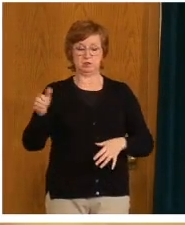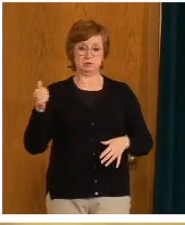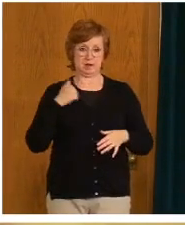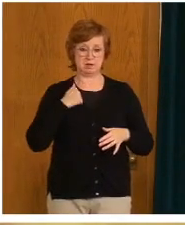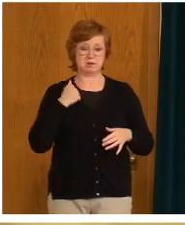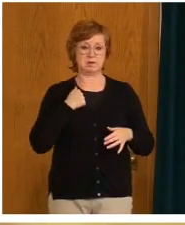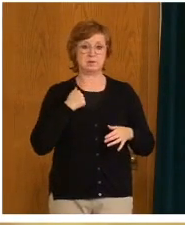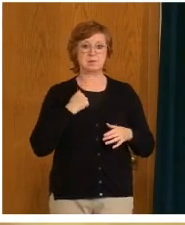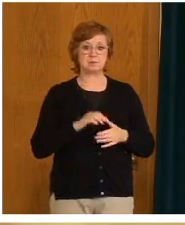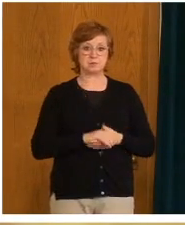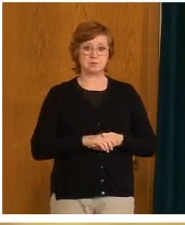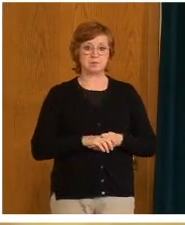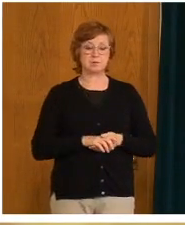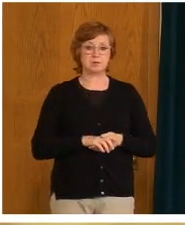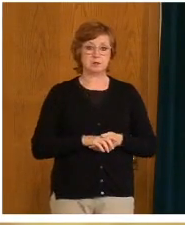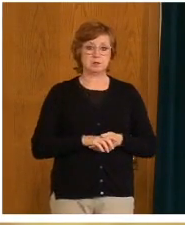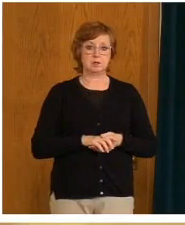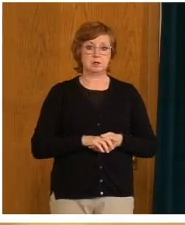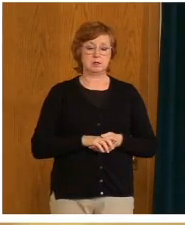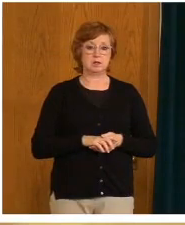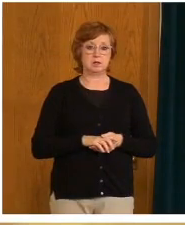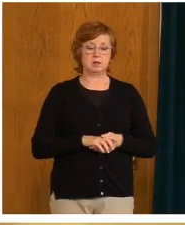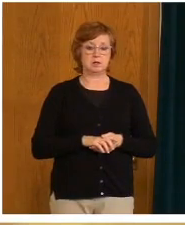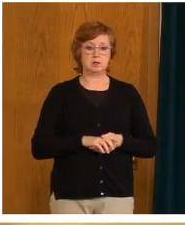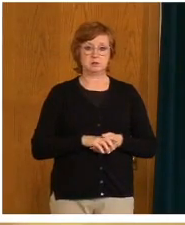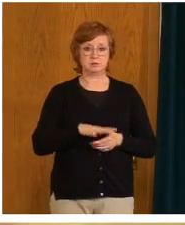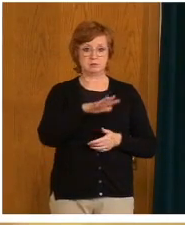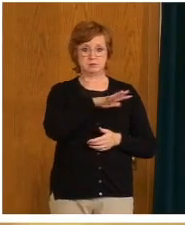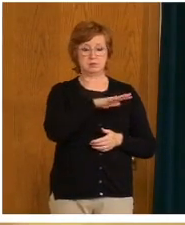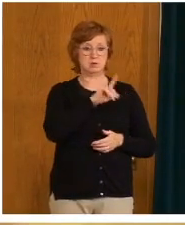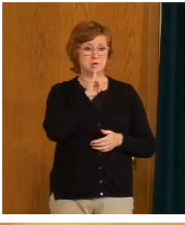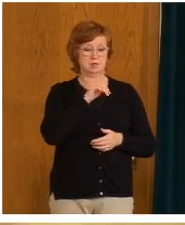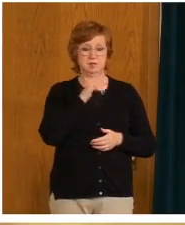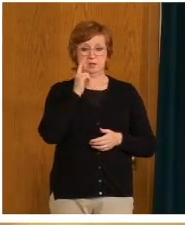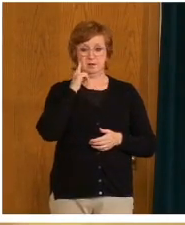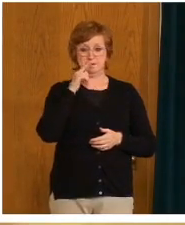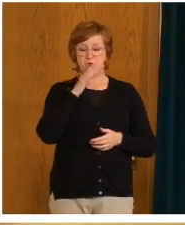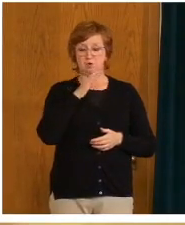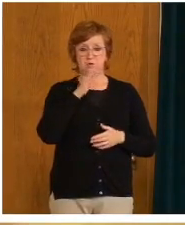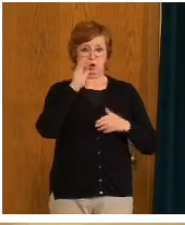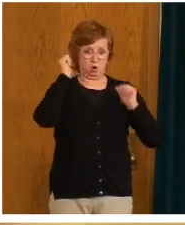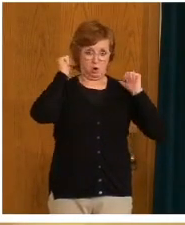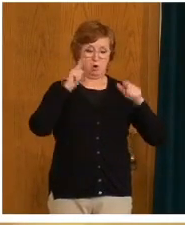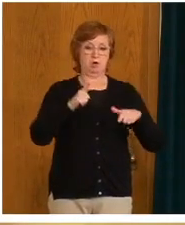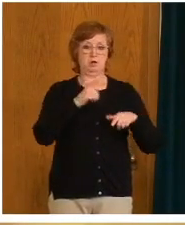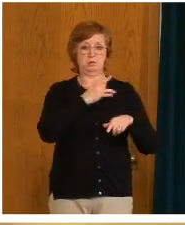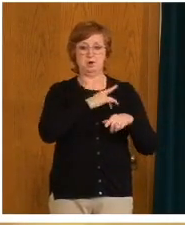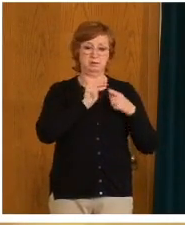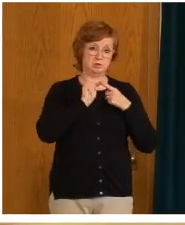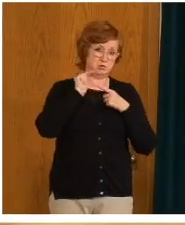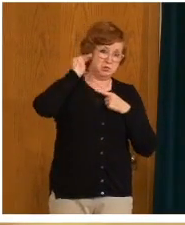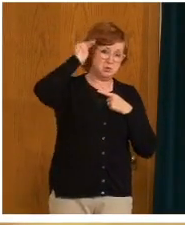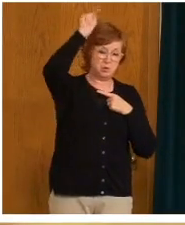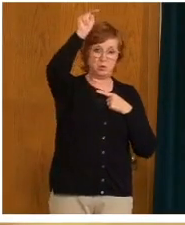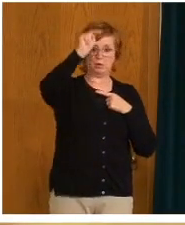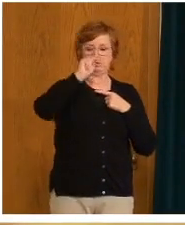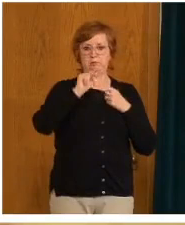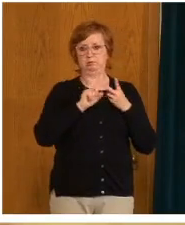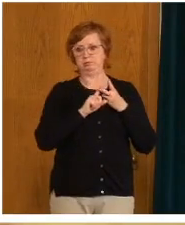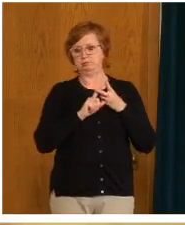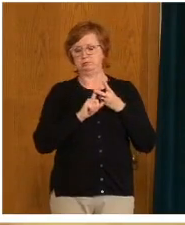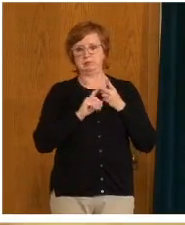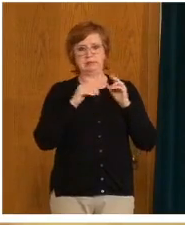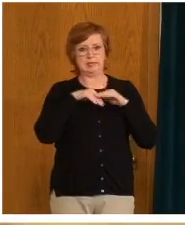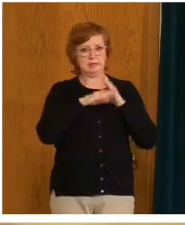access to vaccines from corner to corner in this province, from our long-term care homes to the northern areas, as well as our